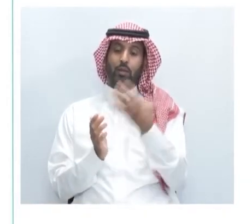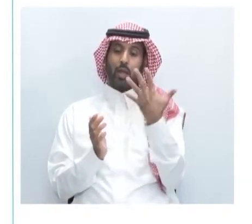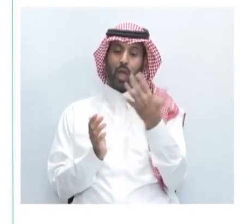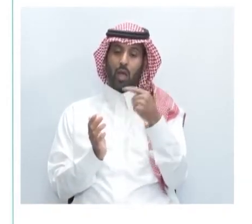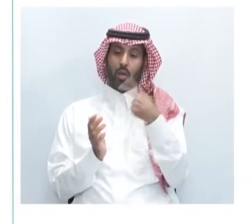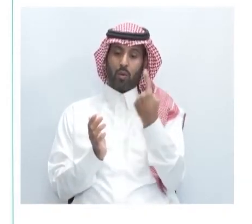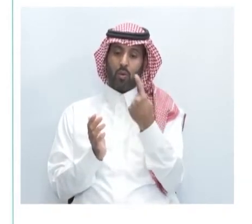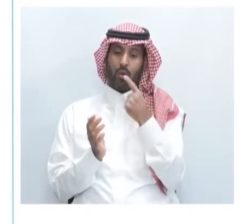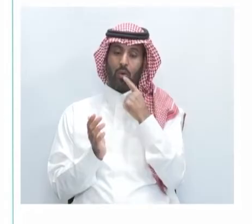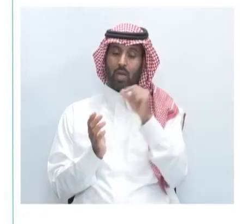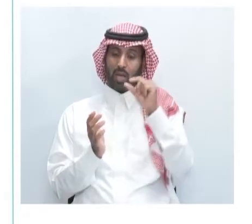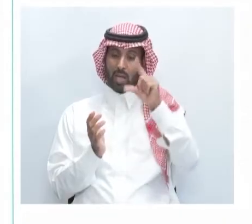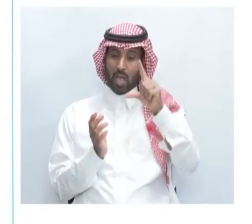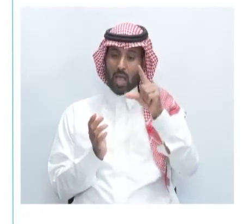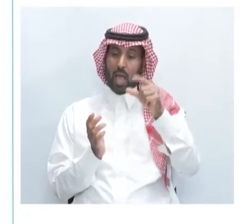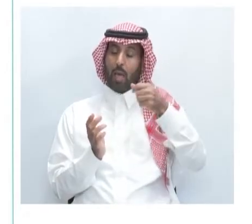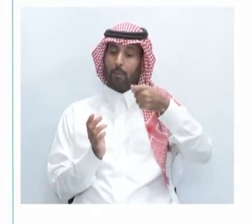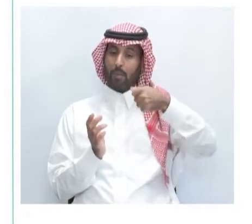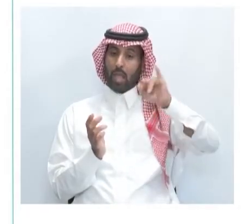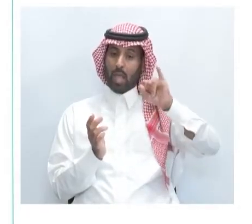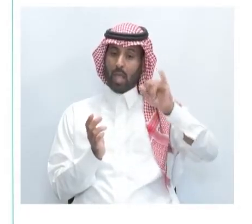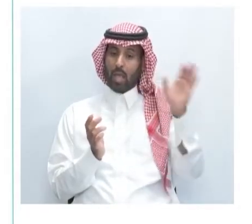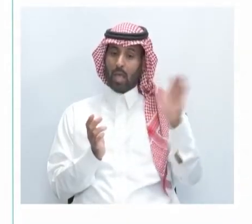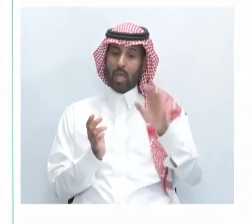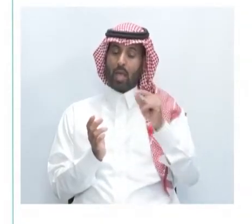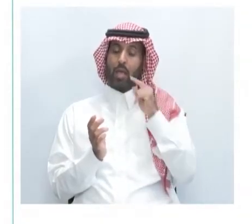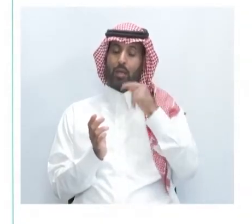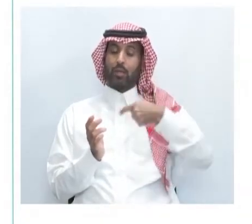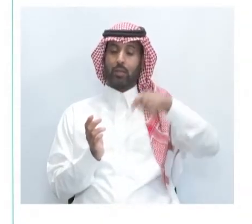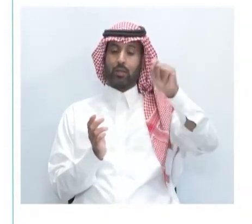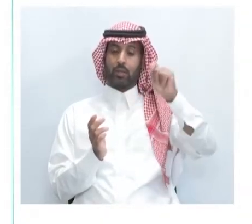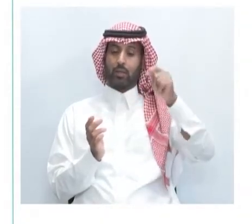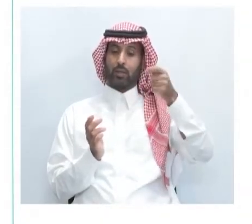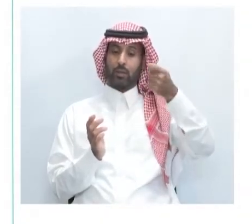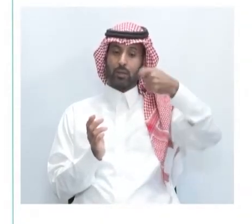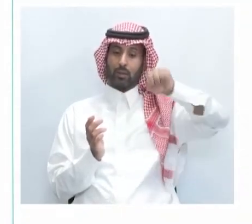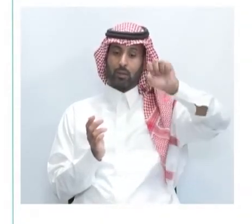we have capital I, T,